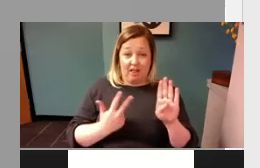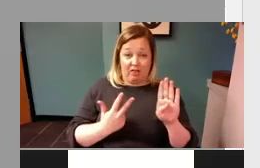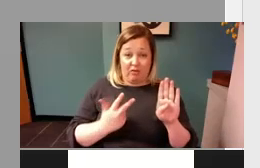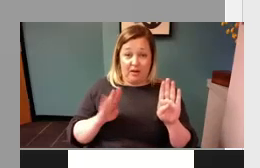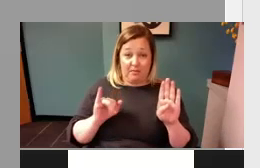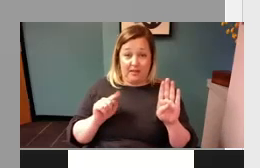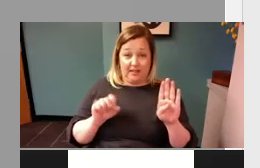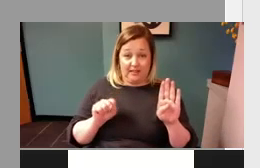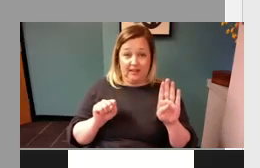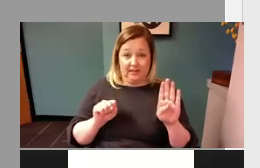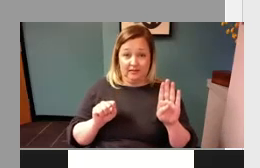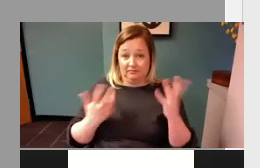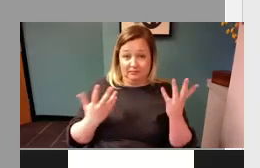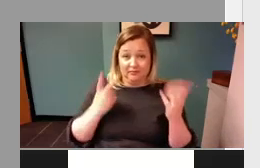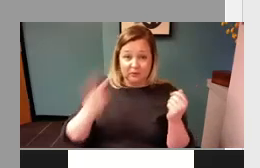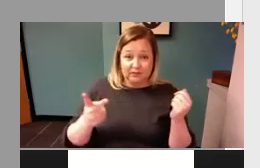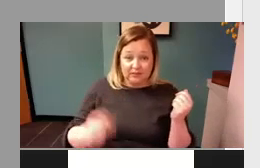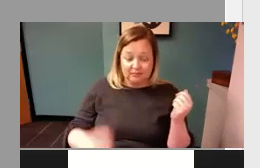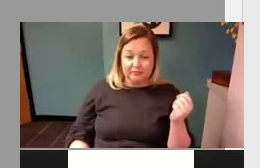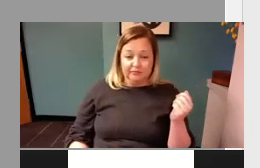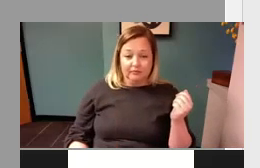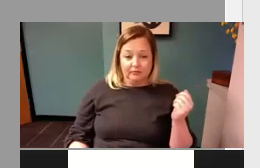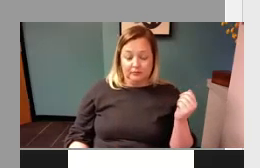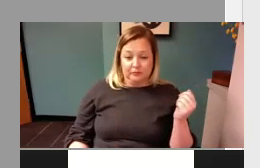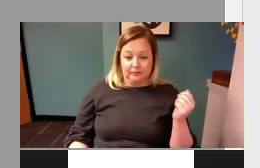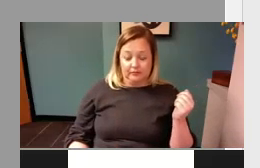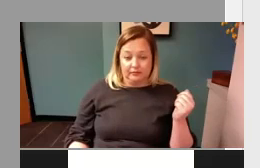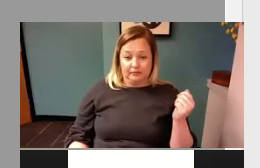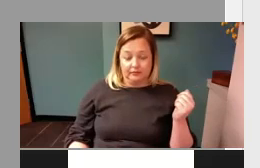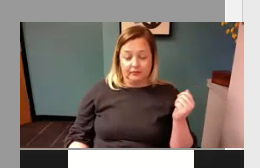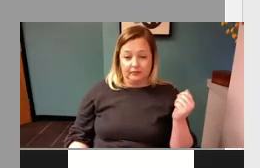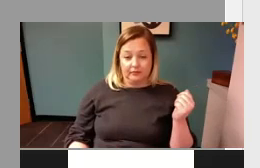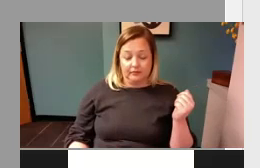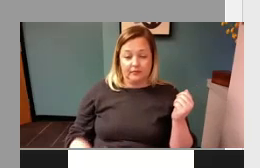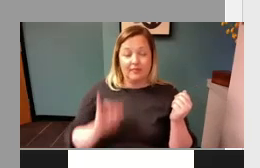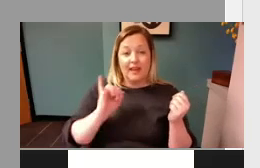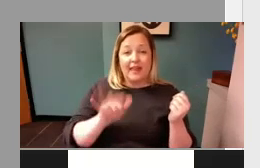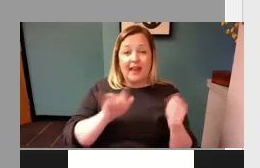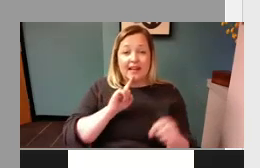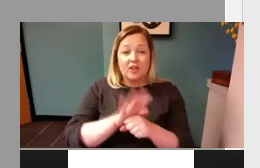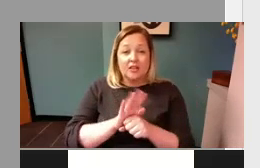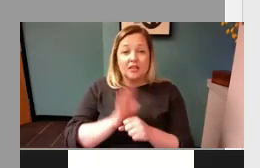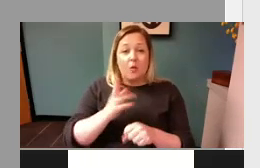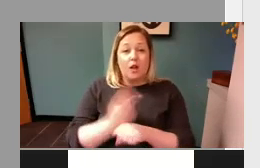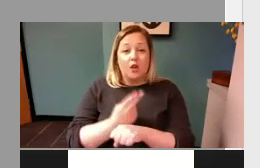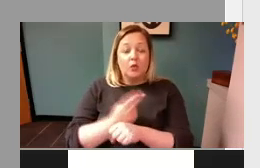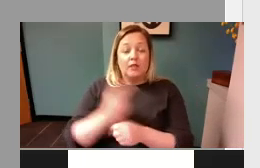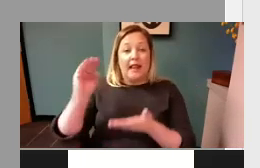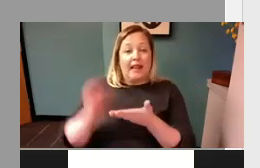particular system. This guarantees that you are going to get the least amount of bits for your particular